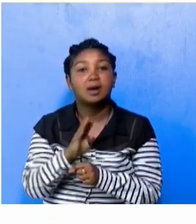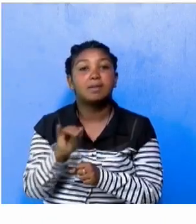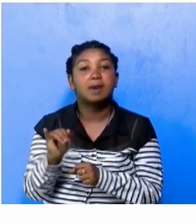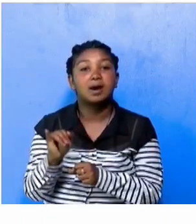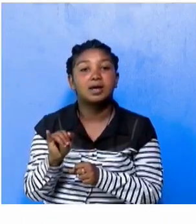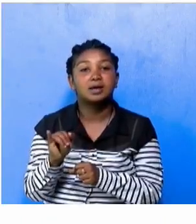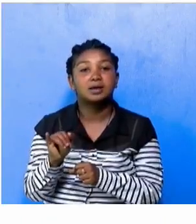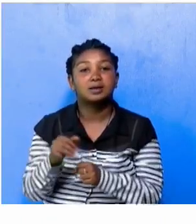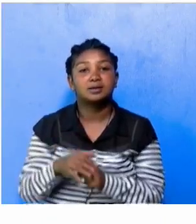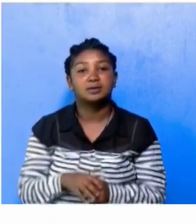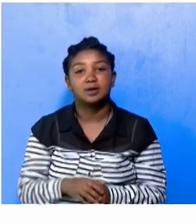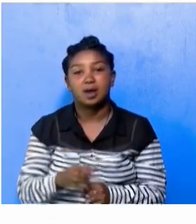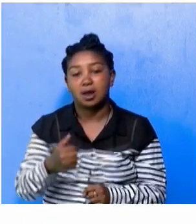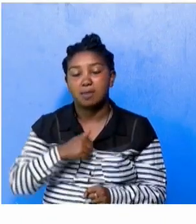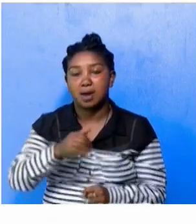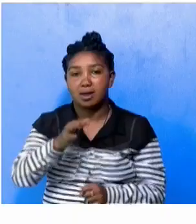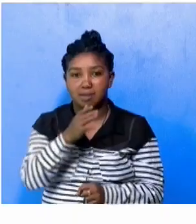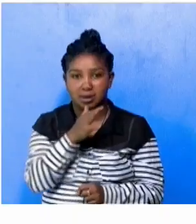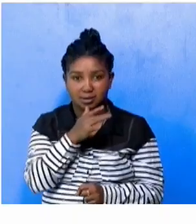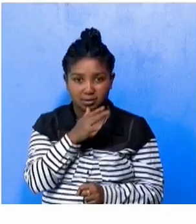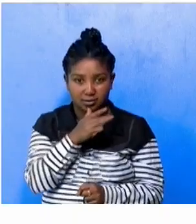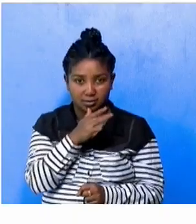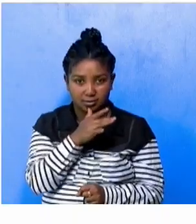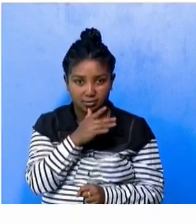by my mother.